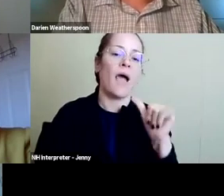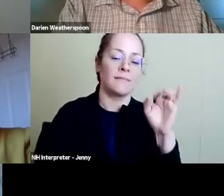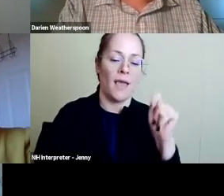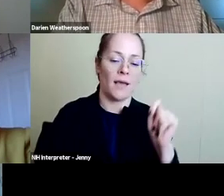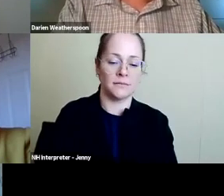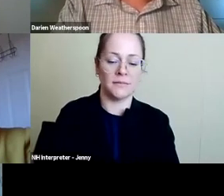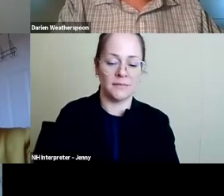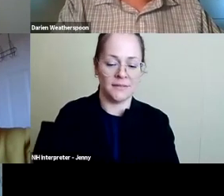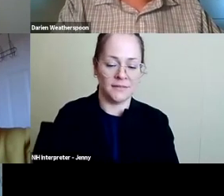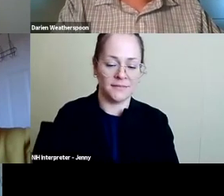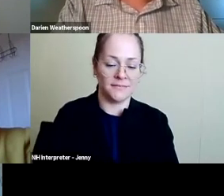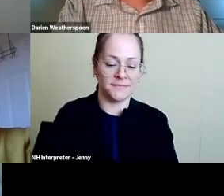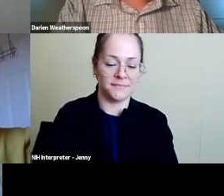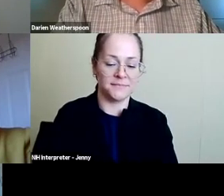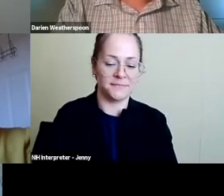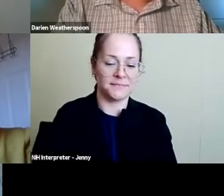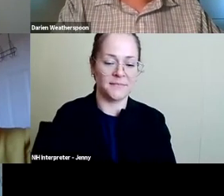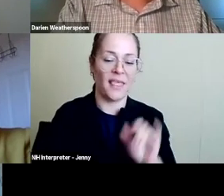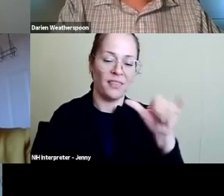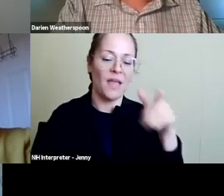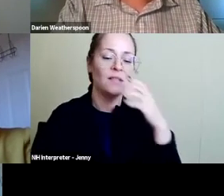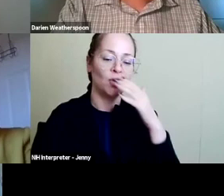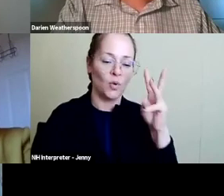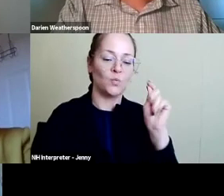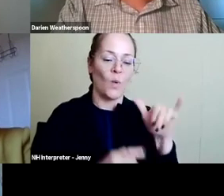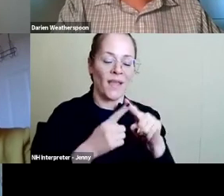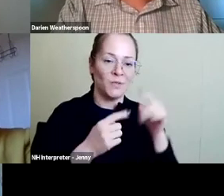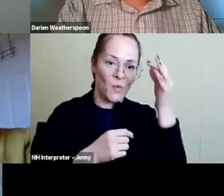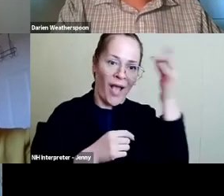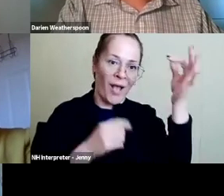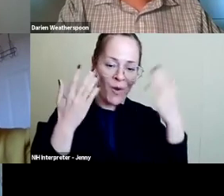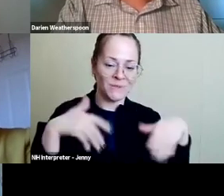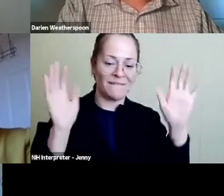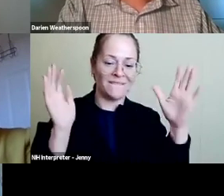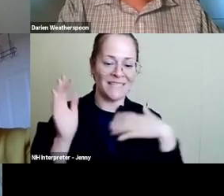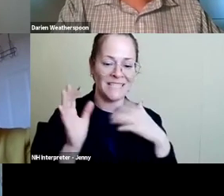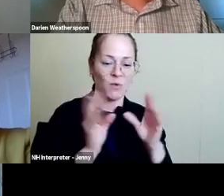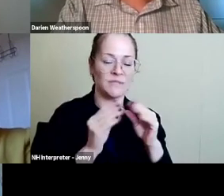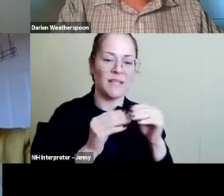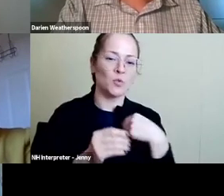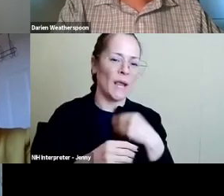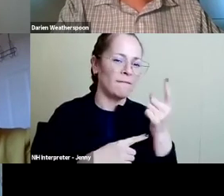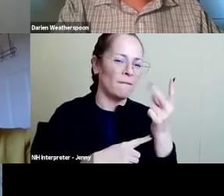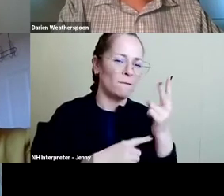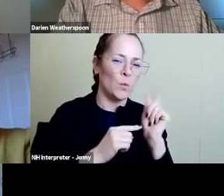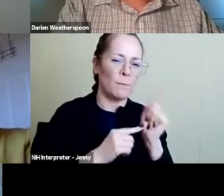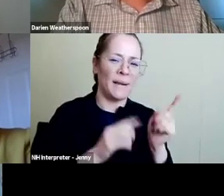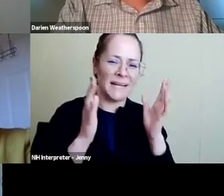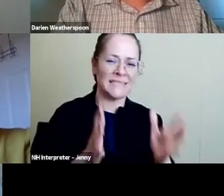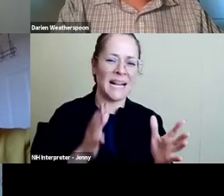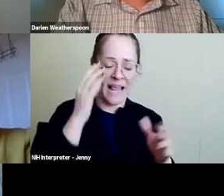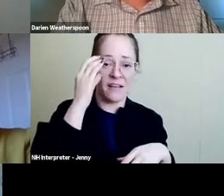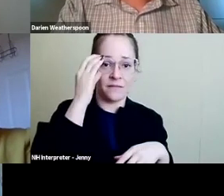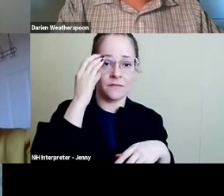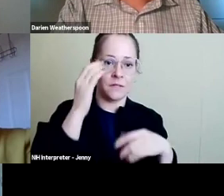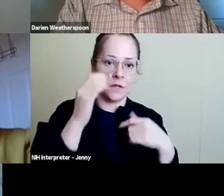of yet. So that's a very way to almost finish the session. We have very few minutes left. Actually, we need to